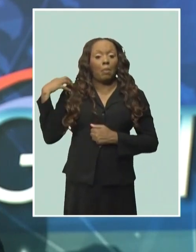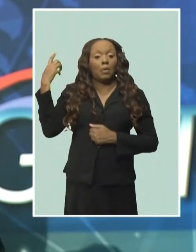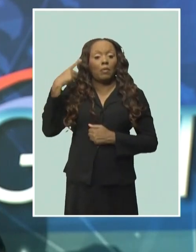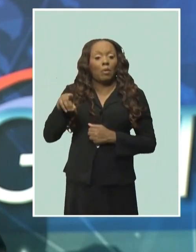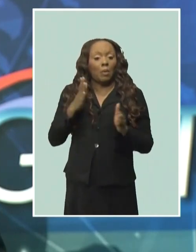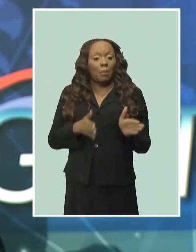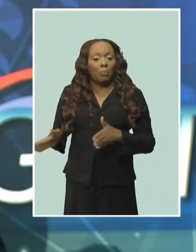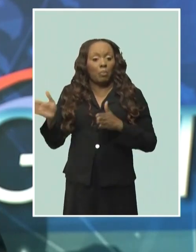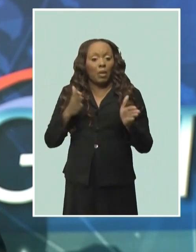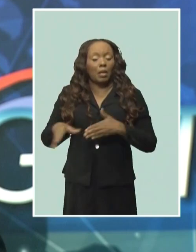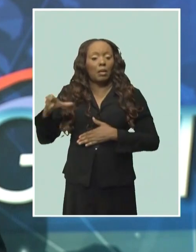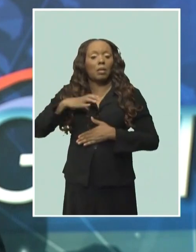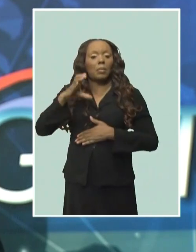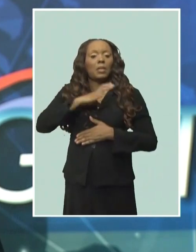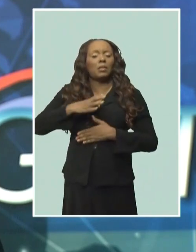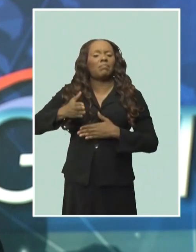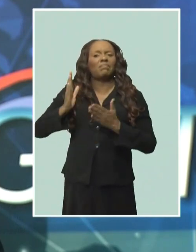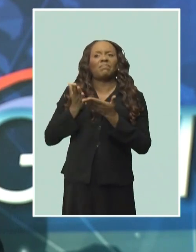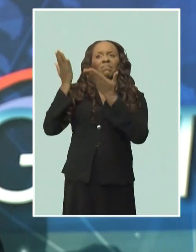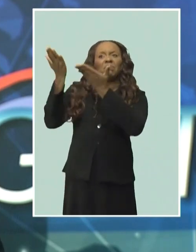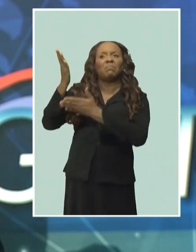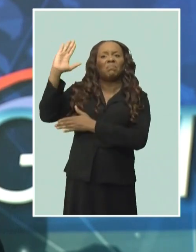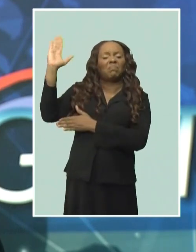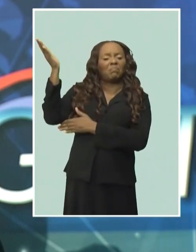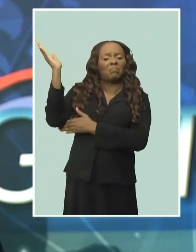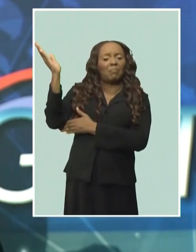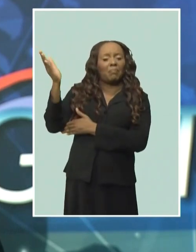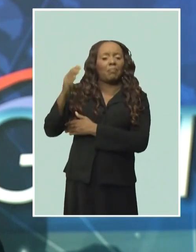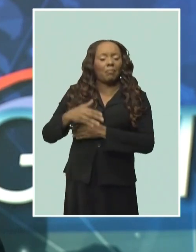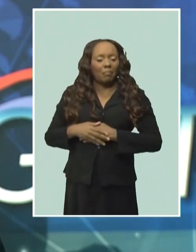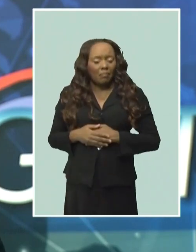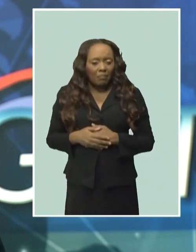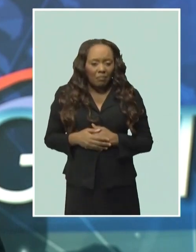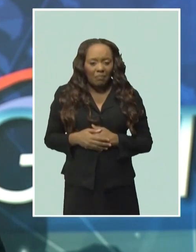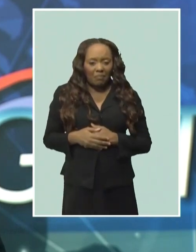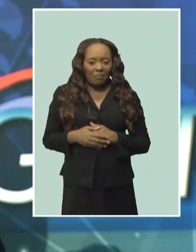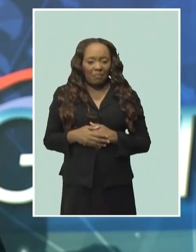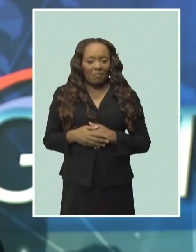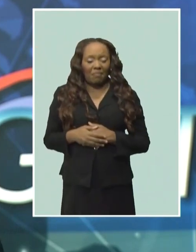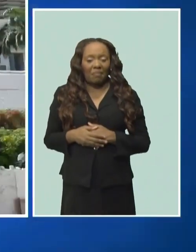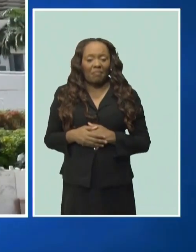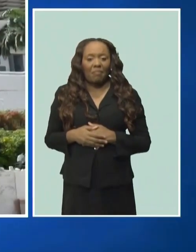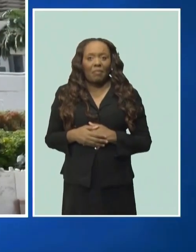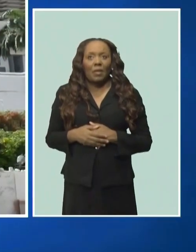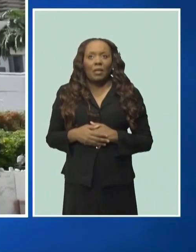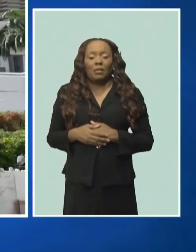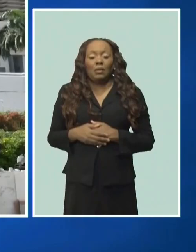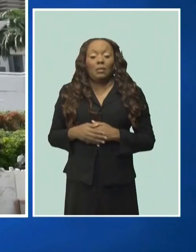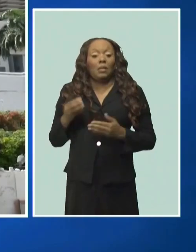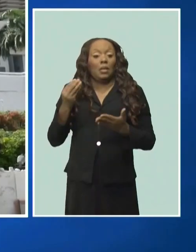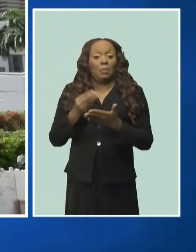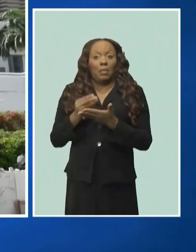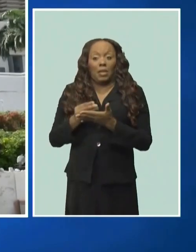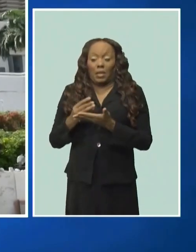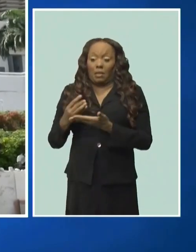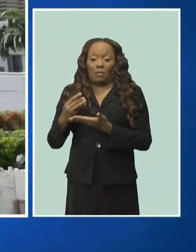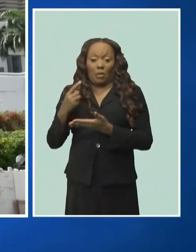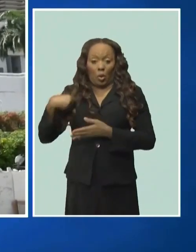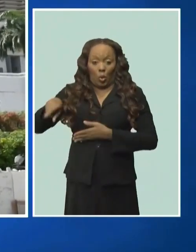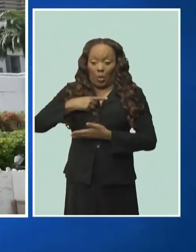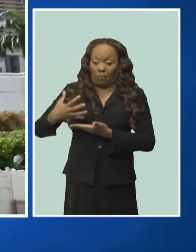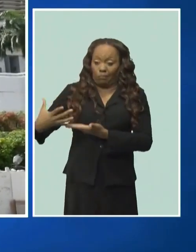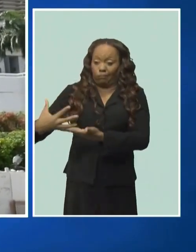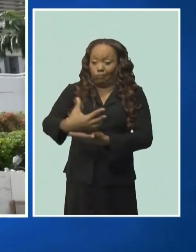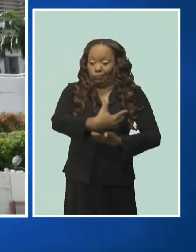Noel Lynch, during a press briefing this morning. Sharika Griffith has the details. The revenue generated from hosting this